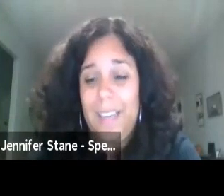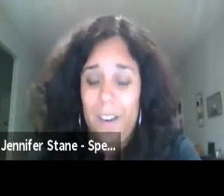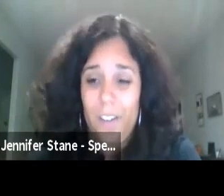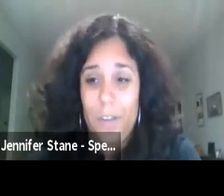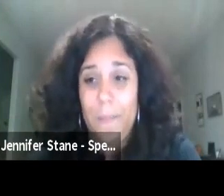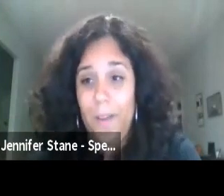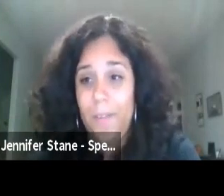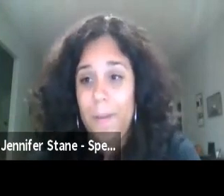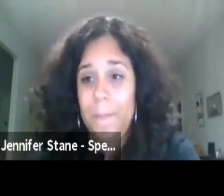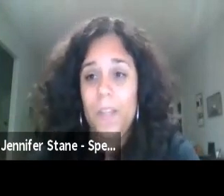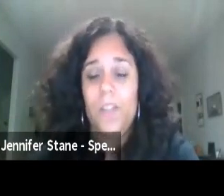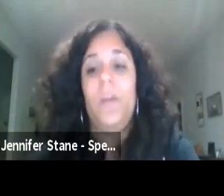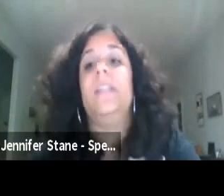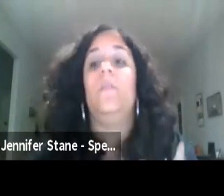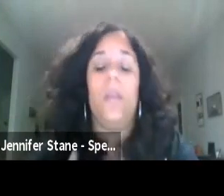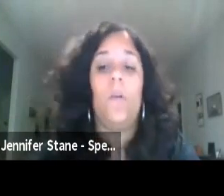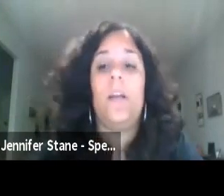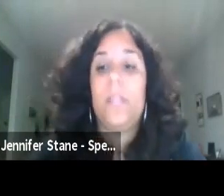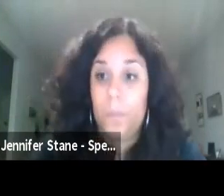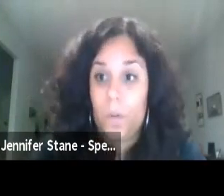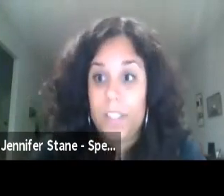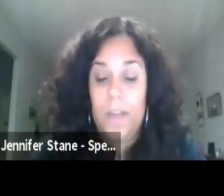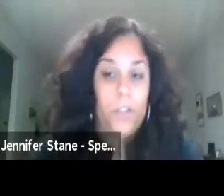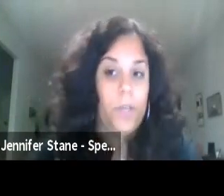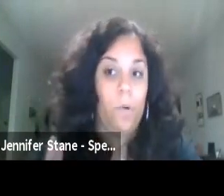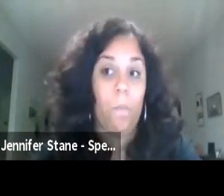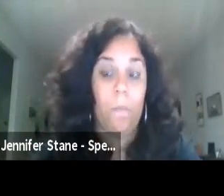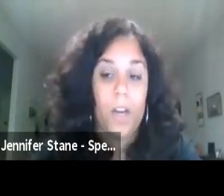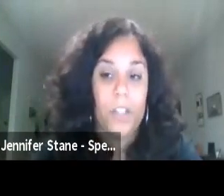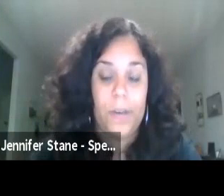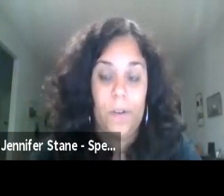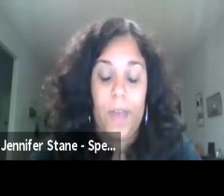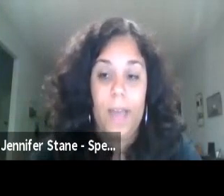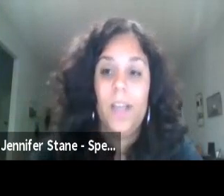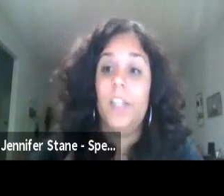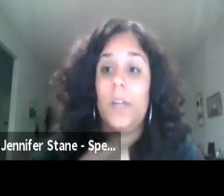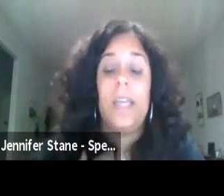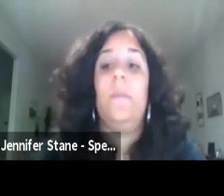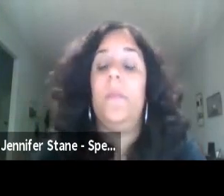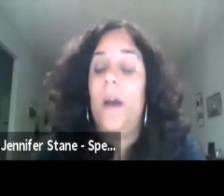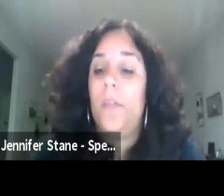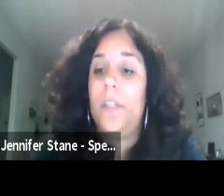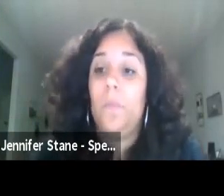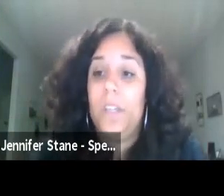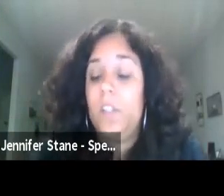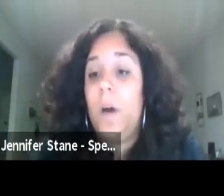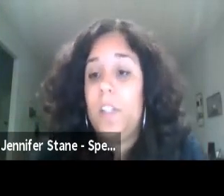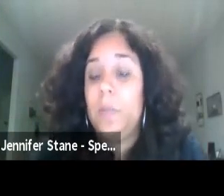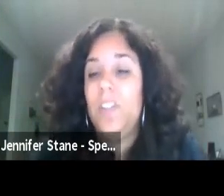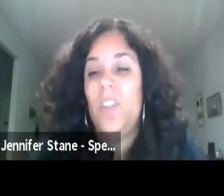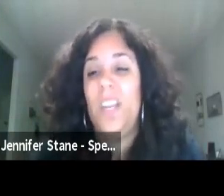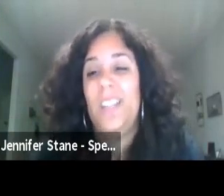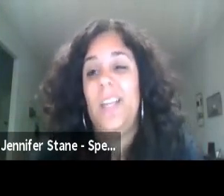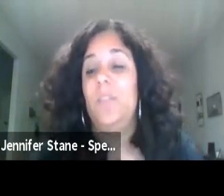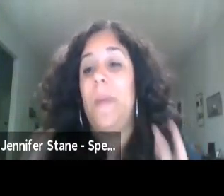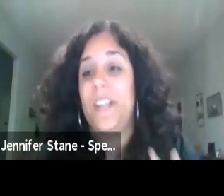medications likely can cause dry mouth. So it's incredibly important to make sure that we're monitoring for that, trying to keep the mouth as moist as